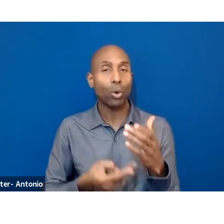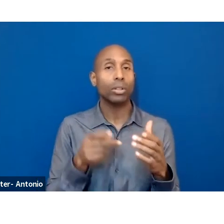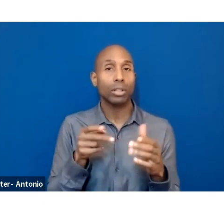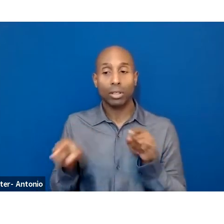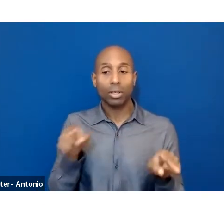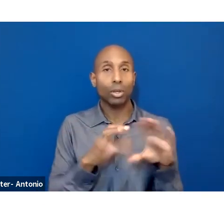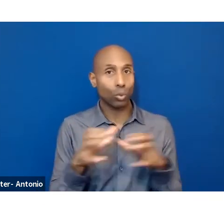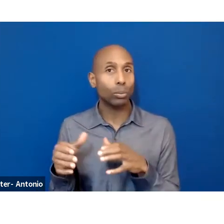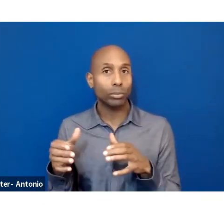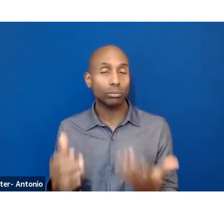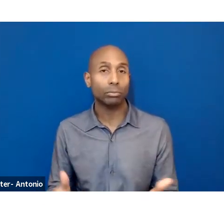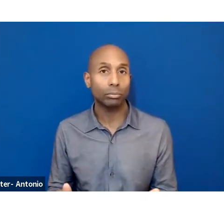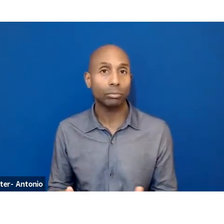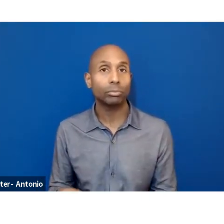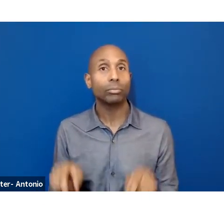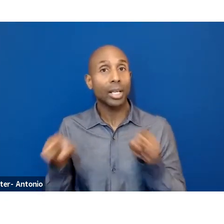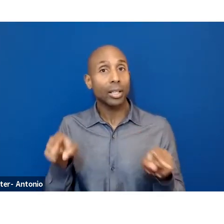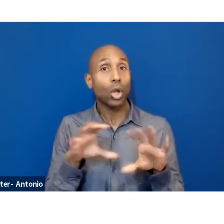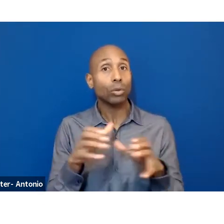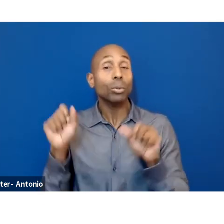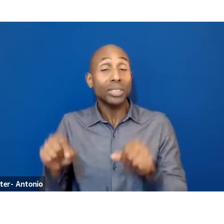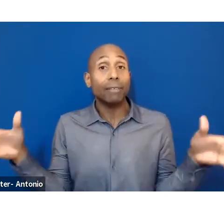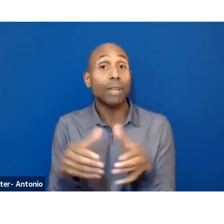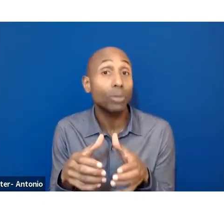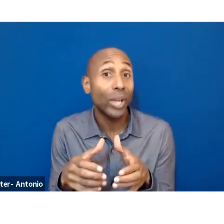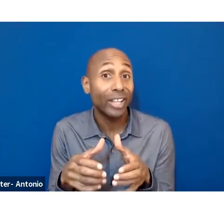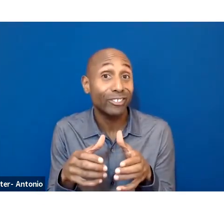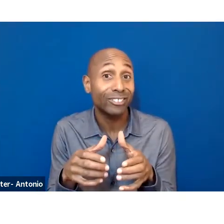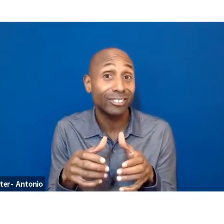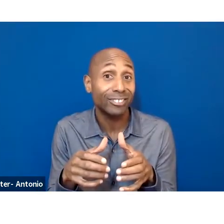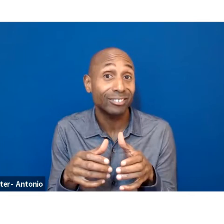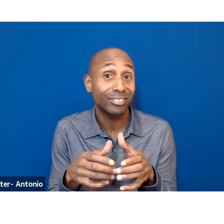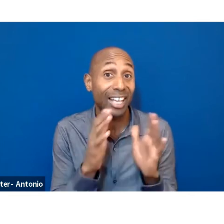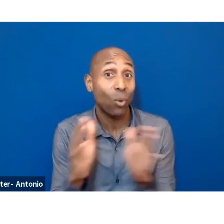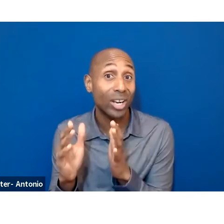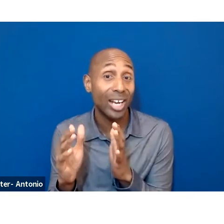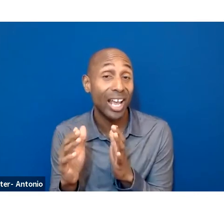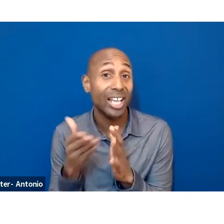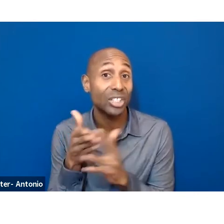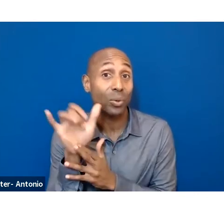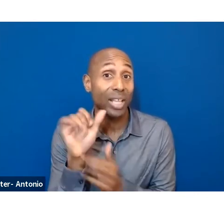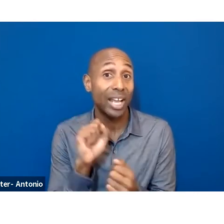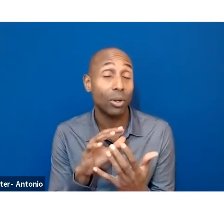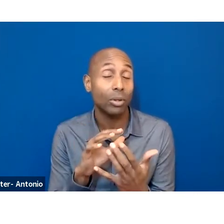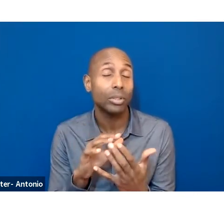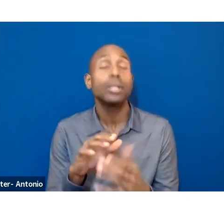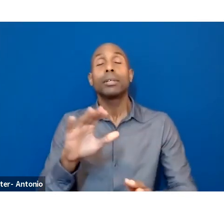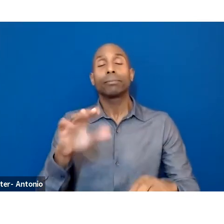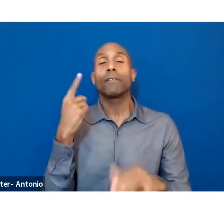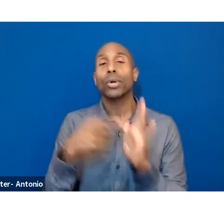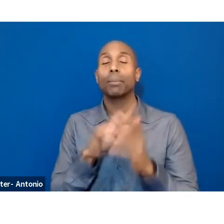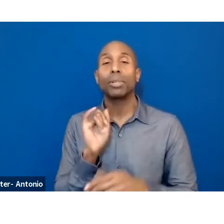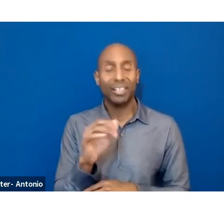something that they can organize around. And so we have to, again, if we think about like, how do we get more models of color on the runway, for example, then